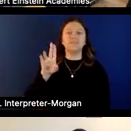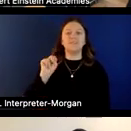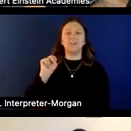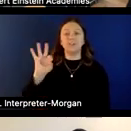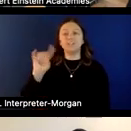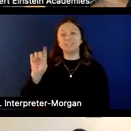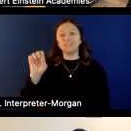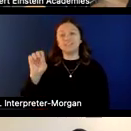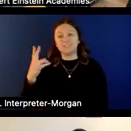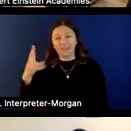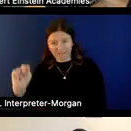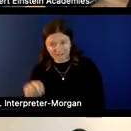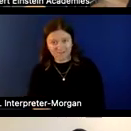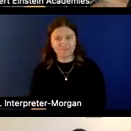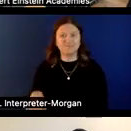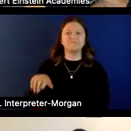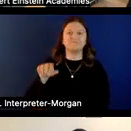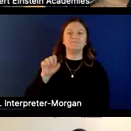15,